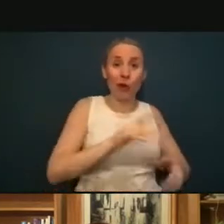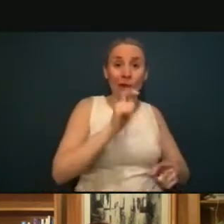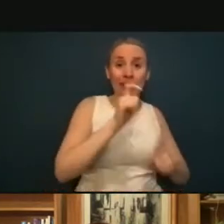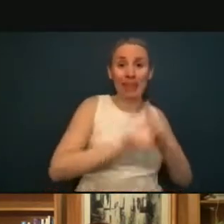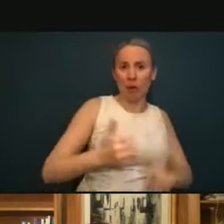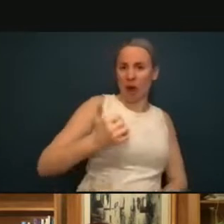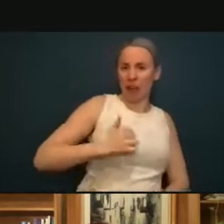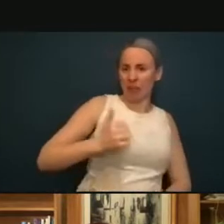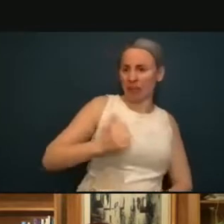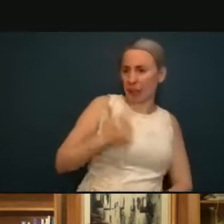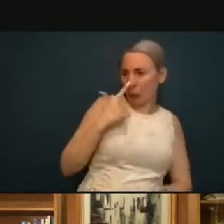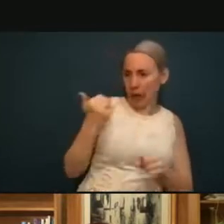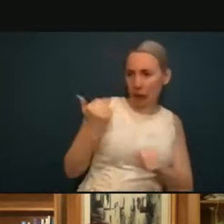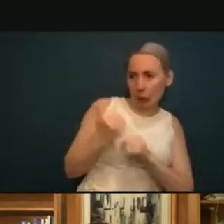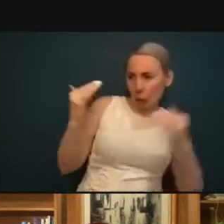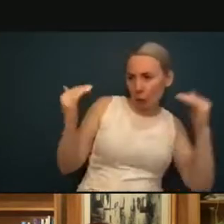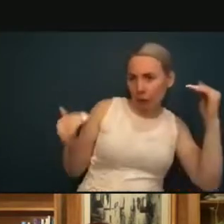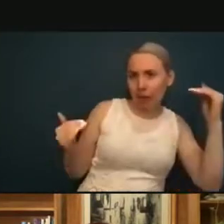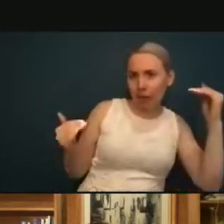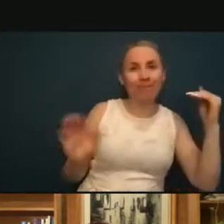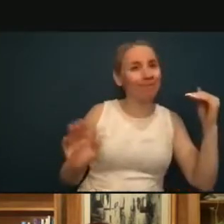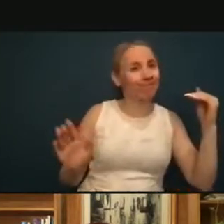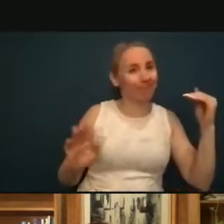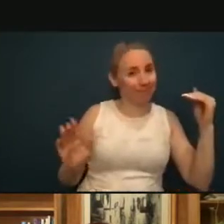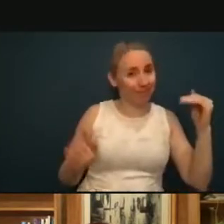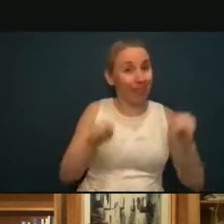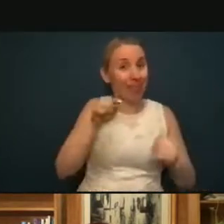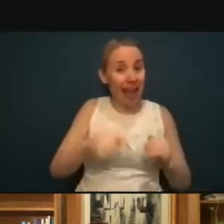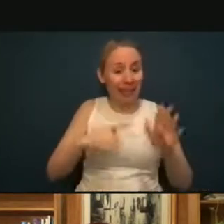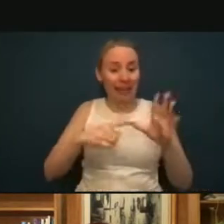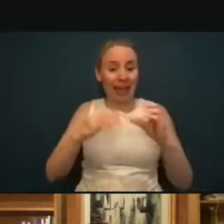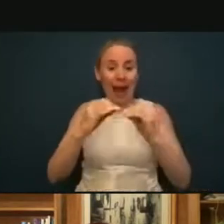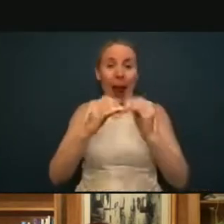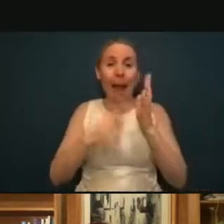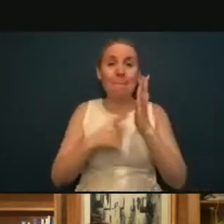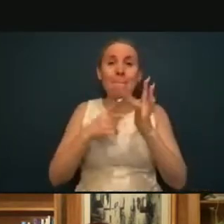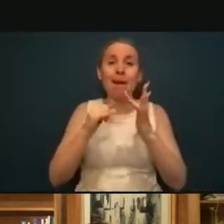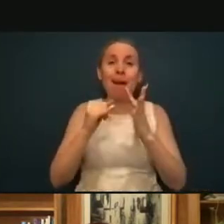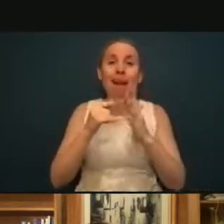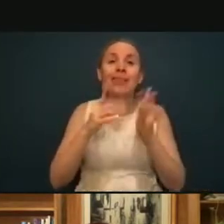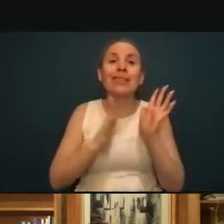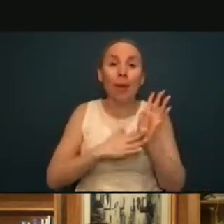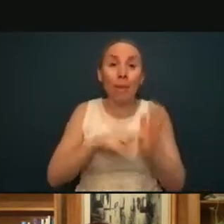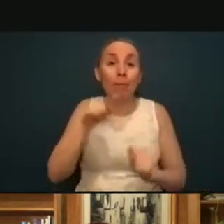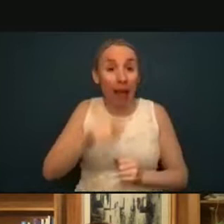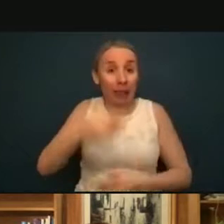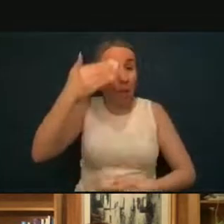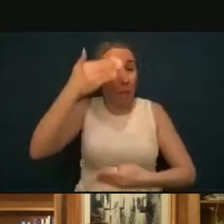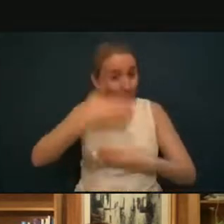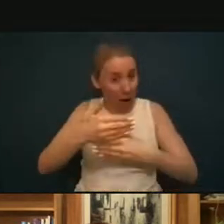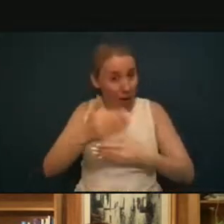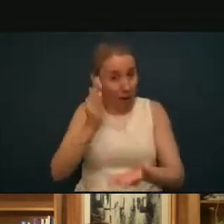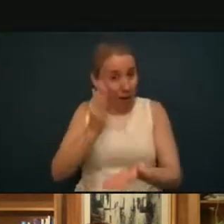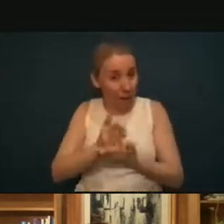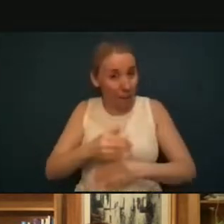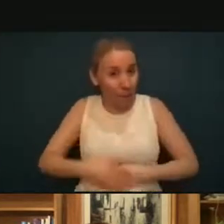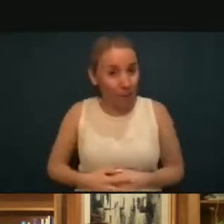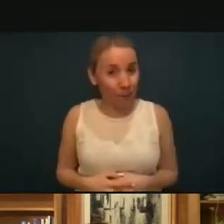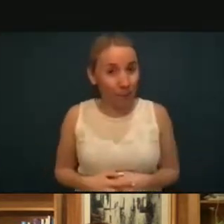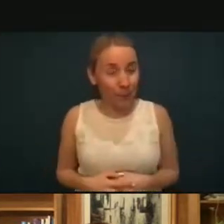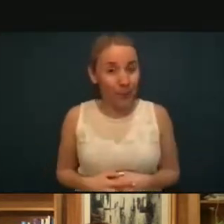what disabled people can do. So for me, ableism is a major barrier. Yeah,